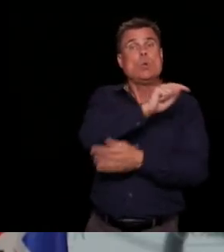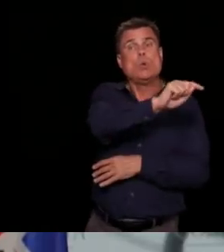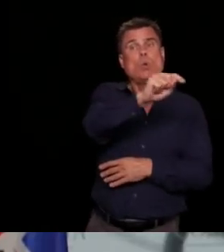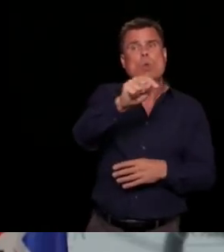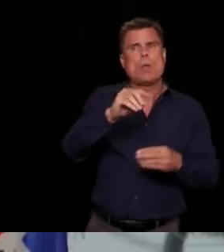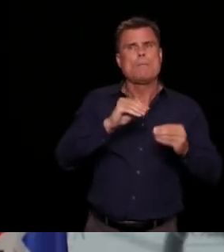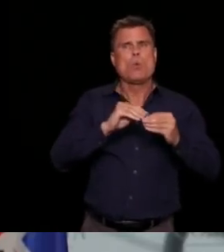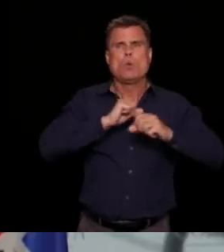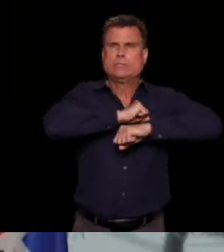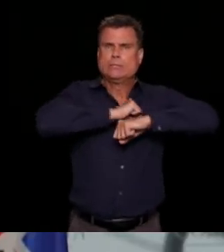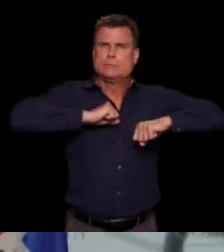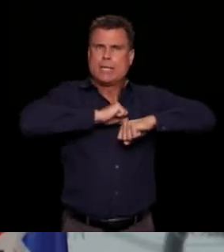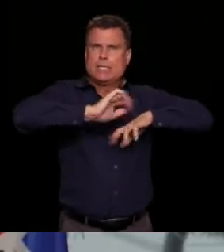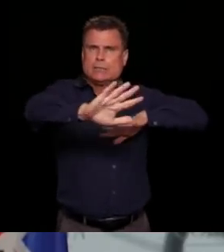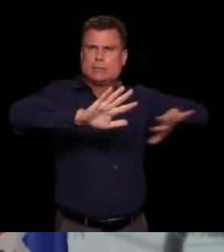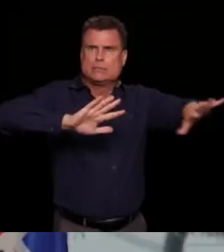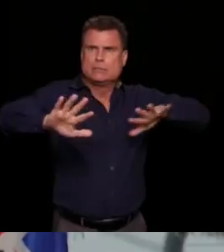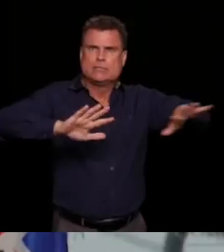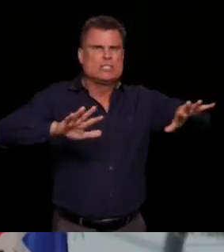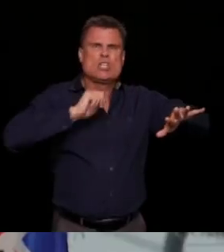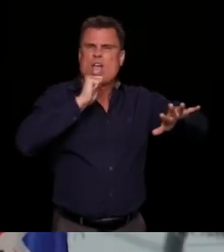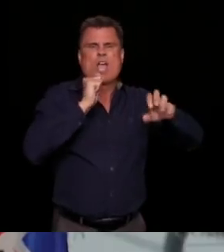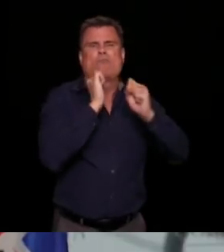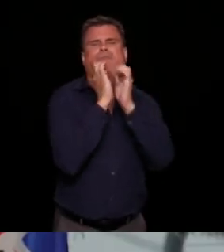setting. So that's, I think, is important